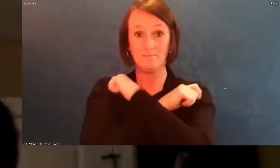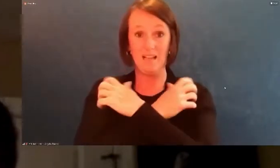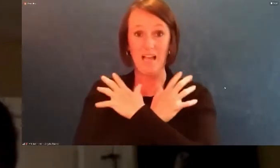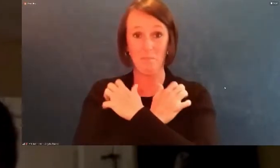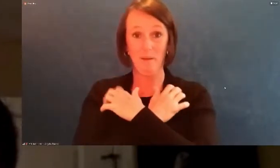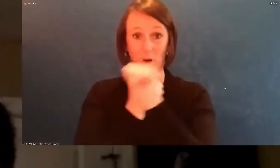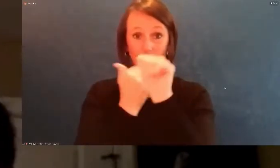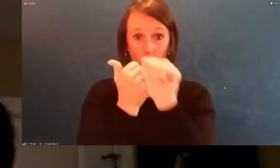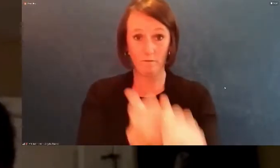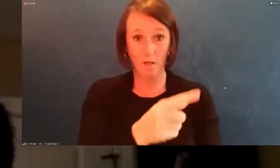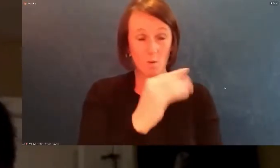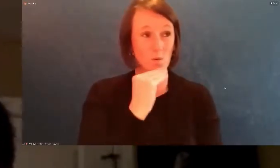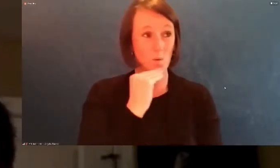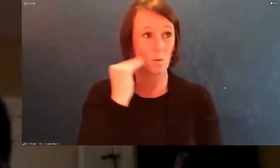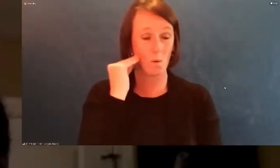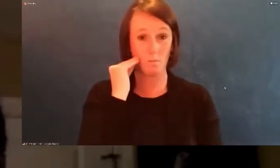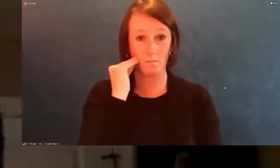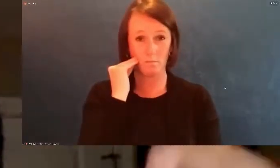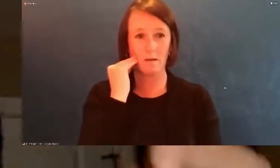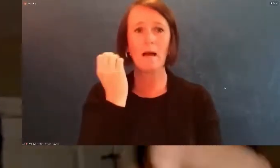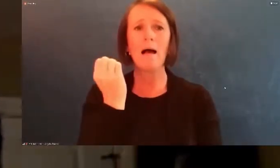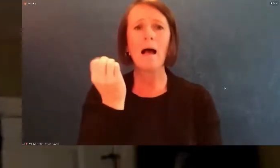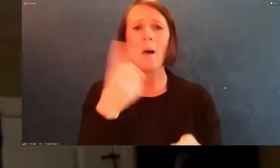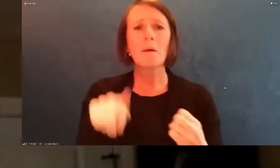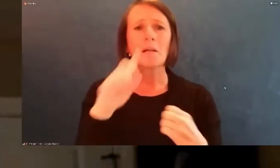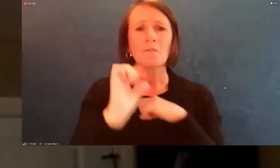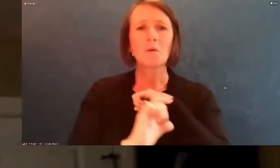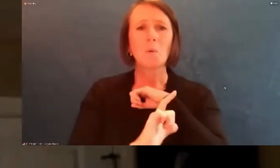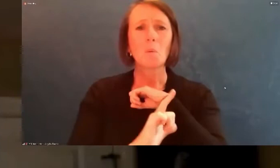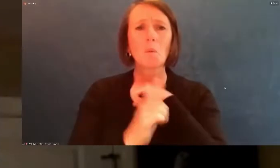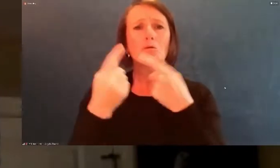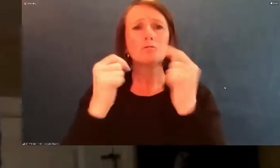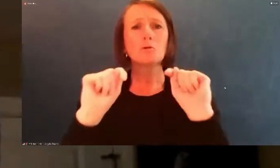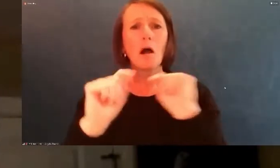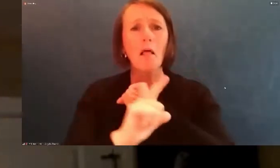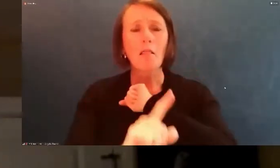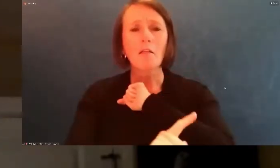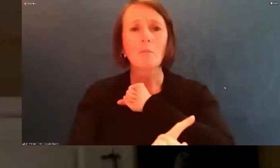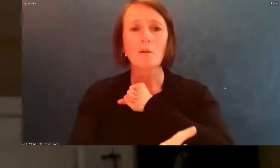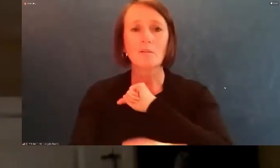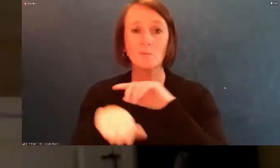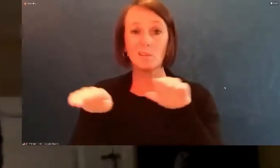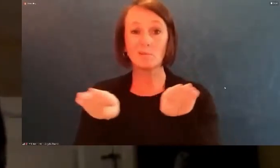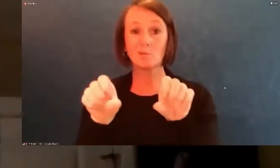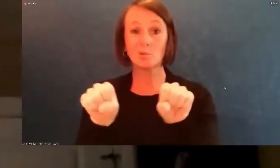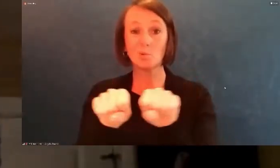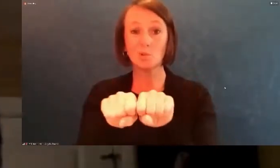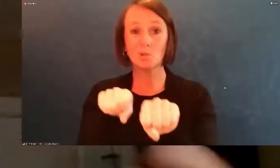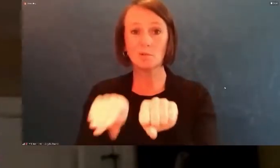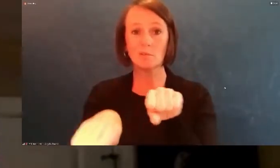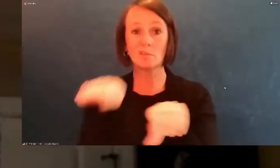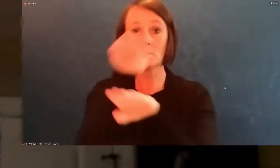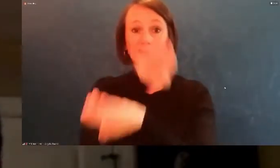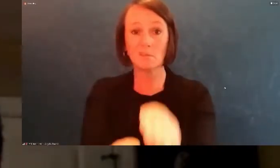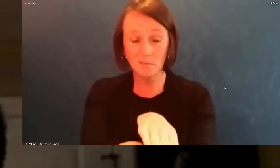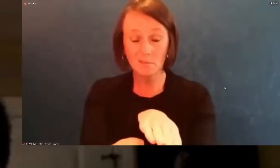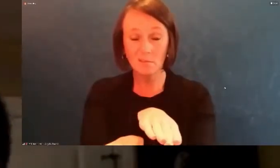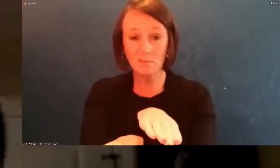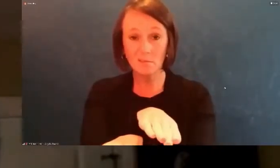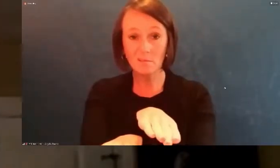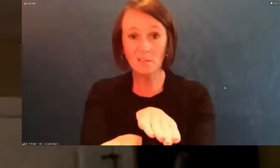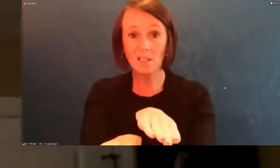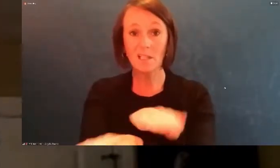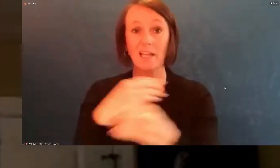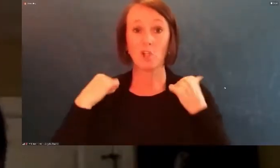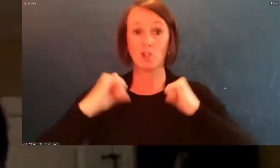many of you are going to try that in Lethbridge. You put your moccasins on the wrong feet, turn your jacket inside out and backwards, you go for